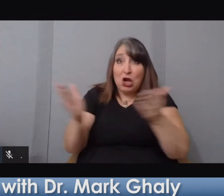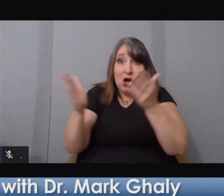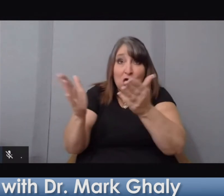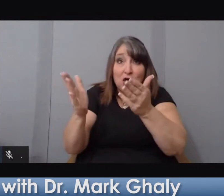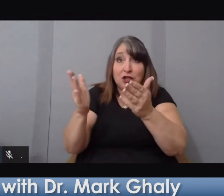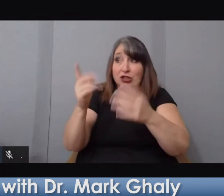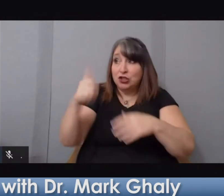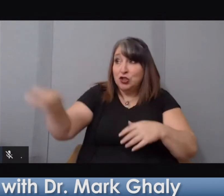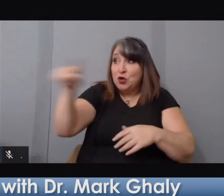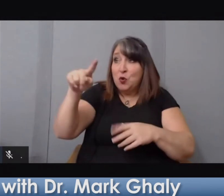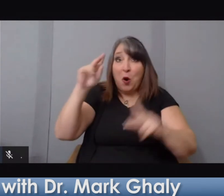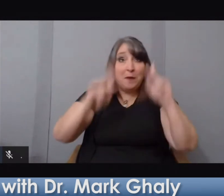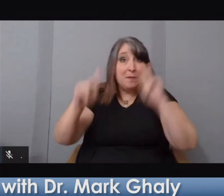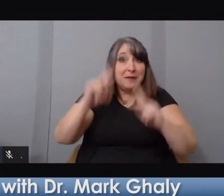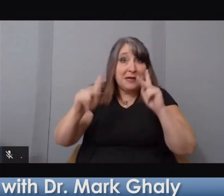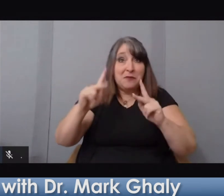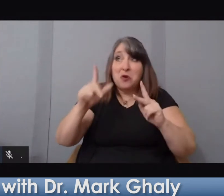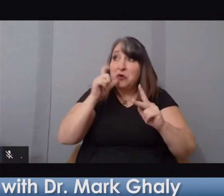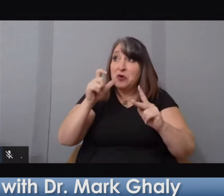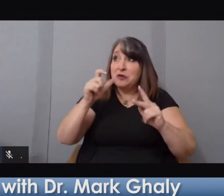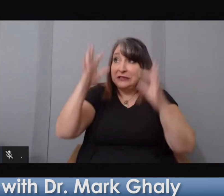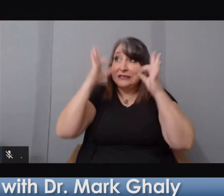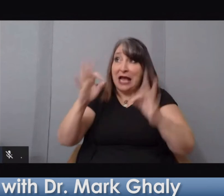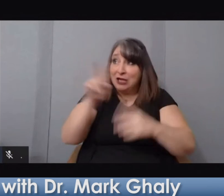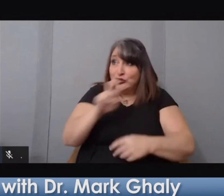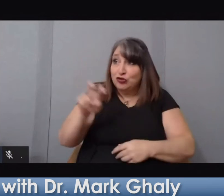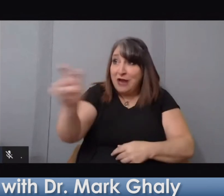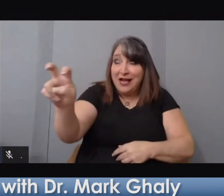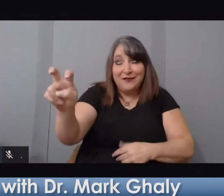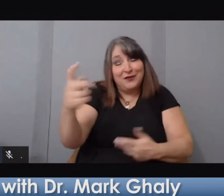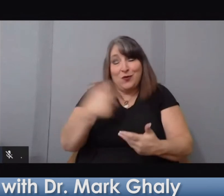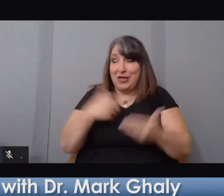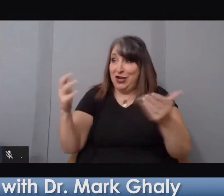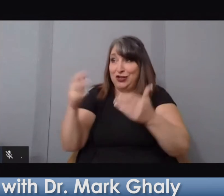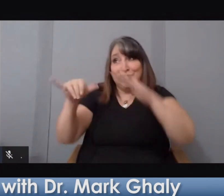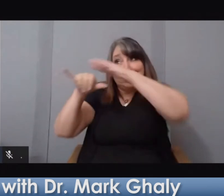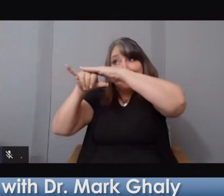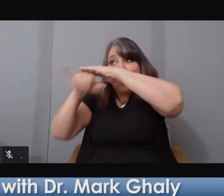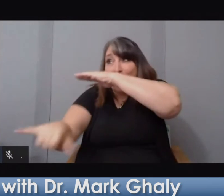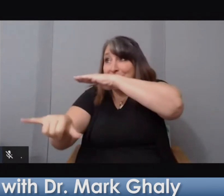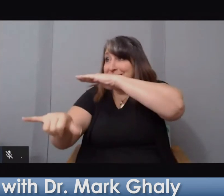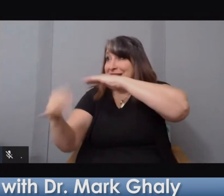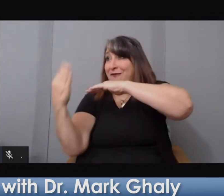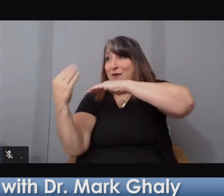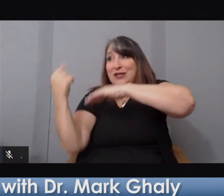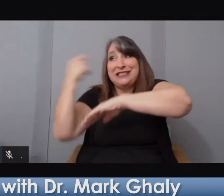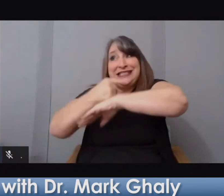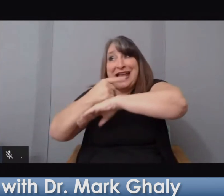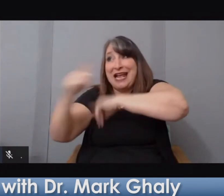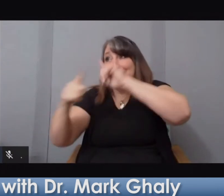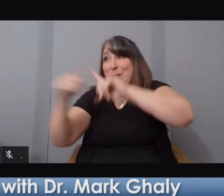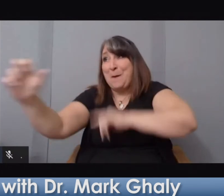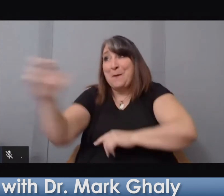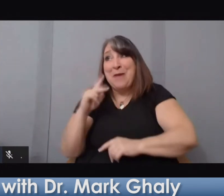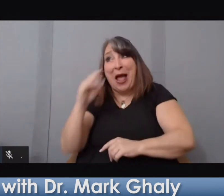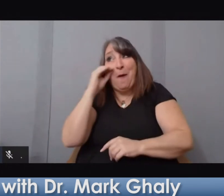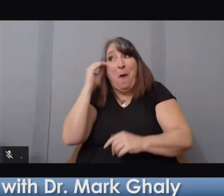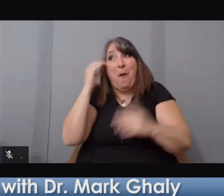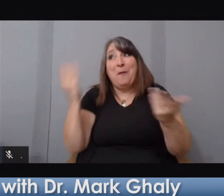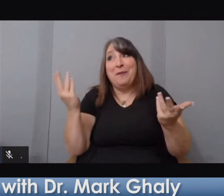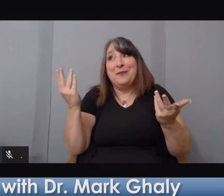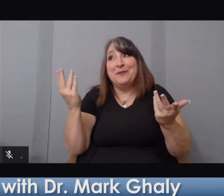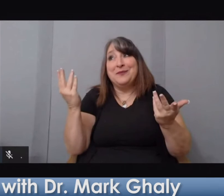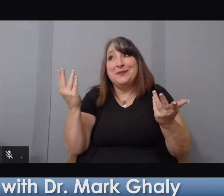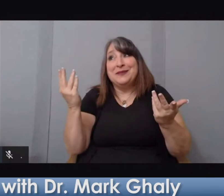anyone around you who made the same choice to quarantine for 14 days upon return, so that we make sure that the decision that